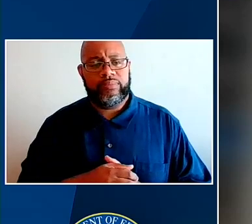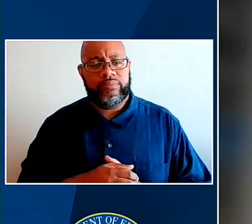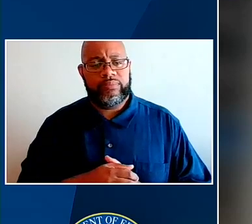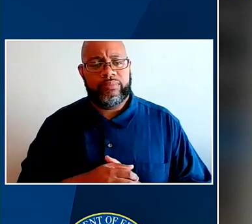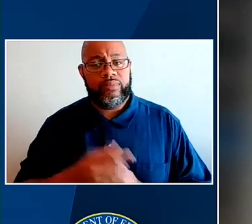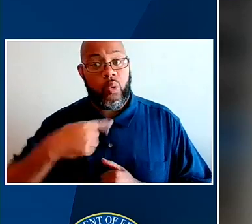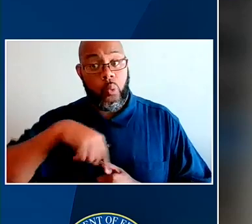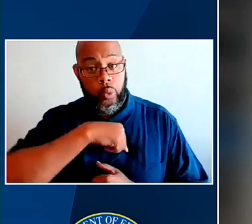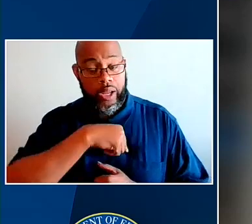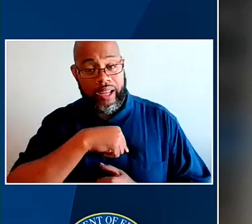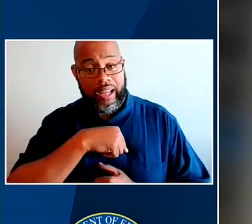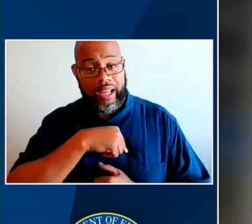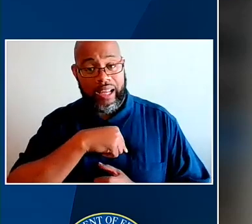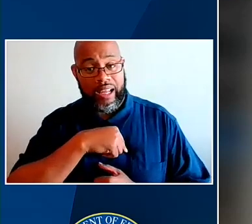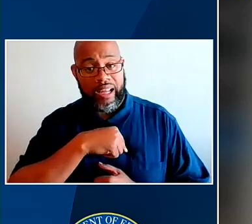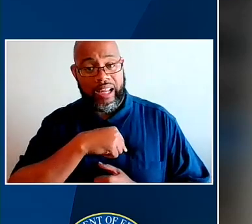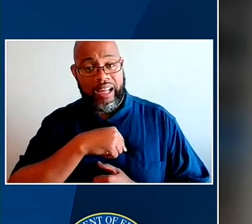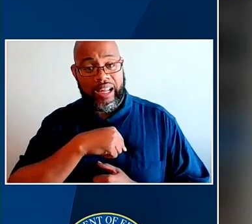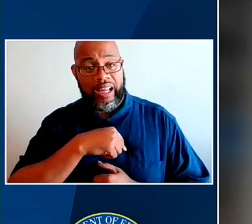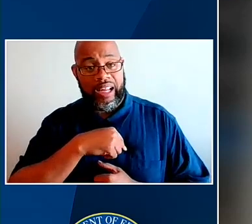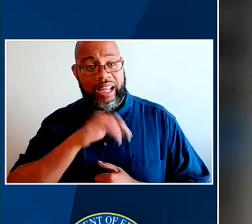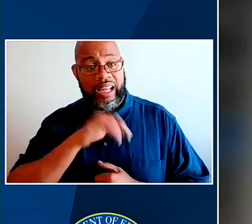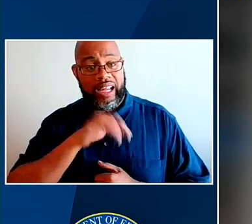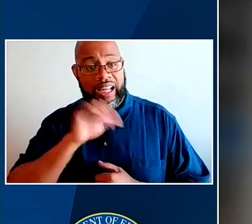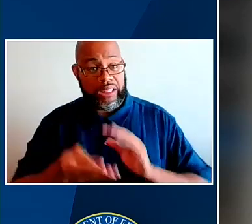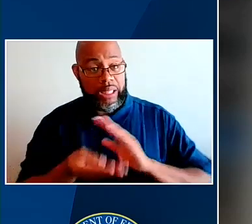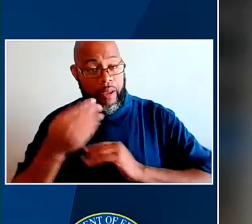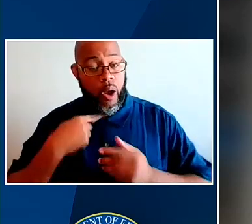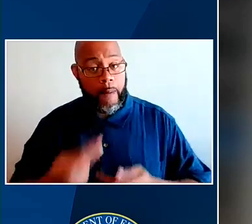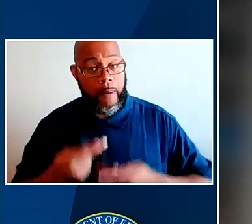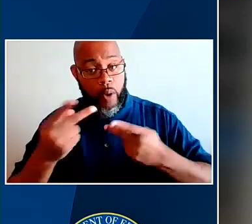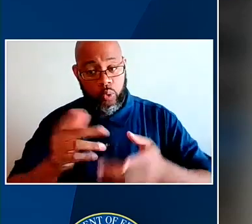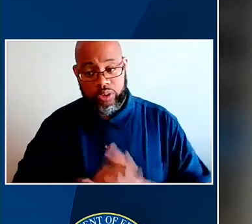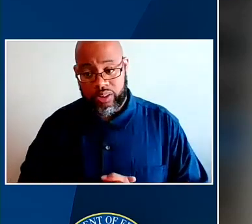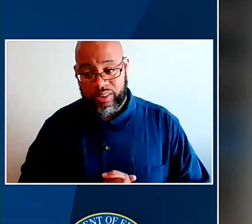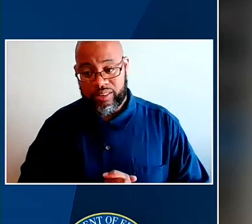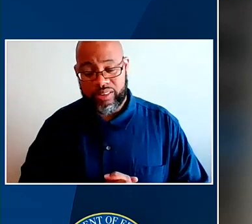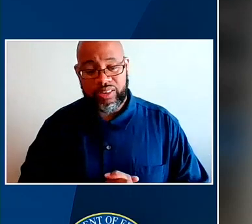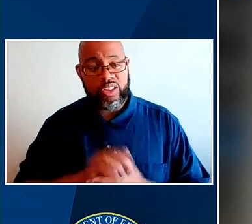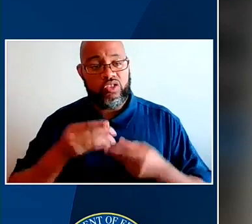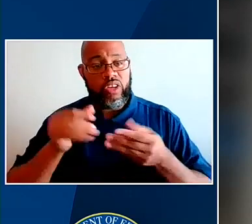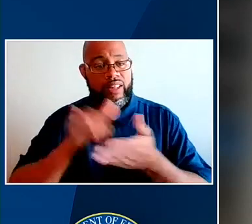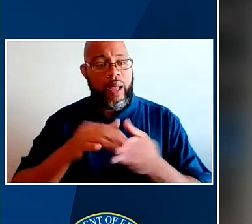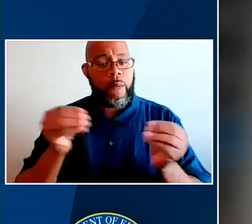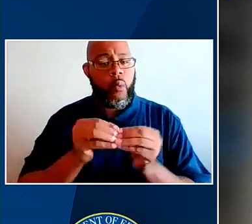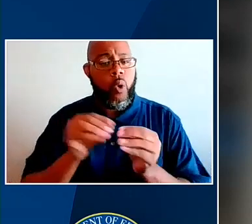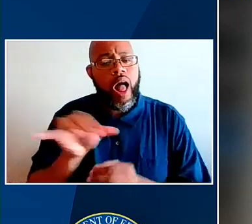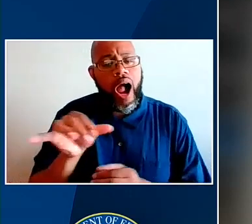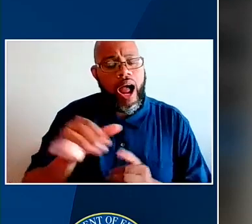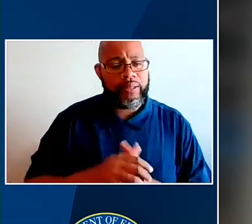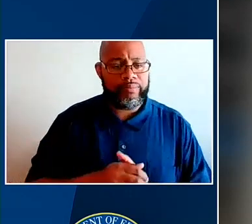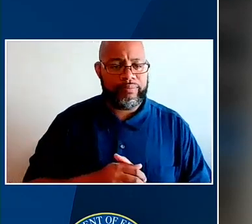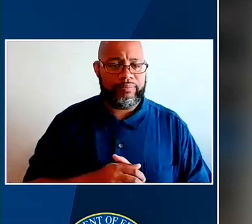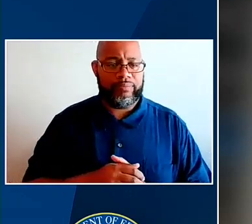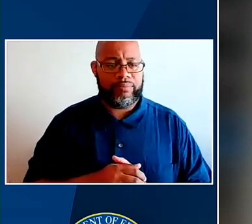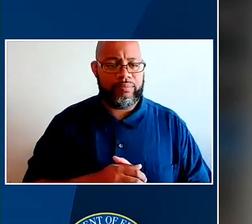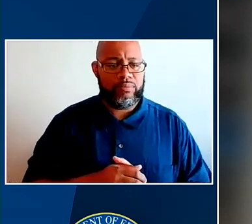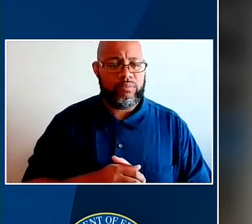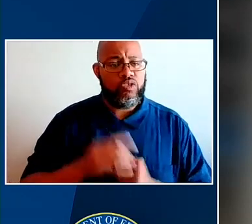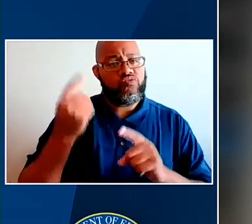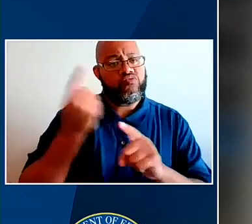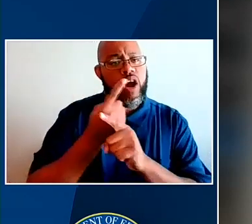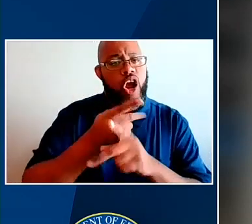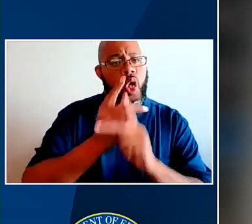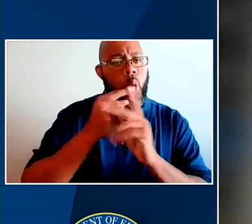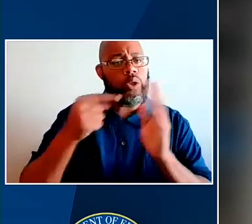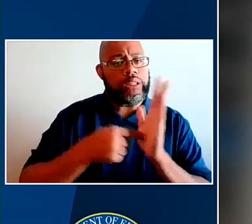we can kind of re-up or resubmit our proposal to treat this more like regular loan debt and get